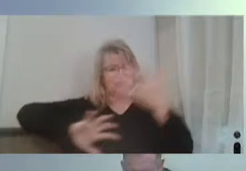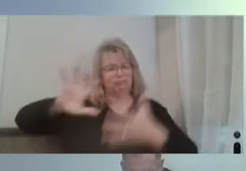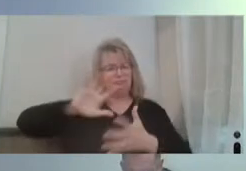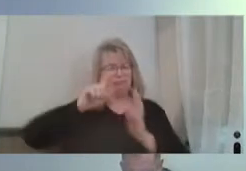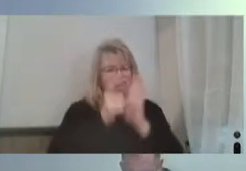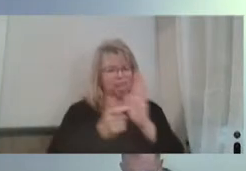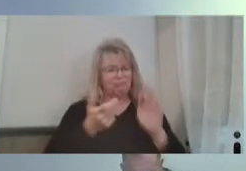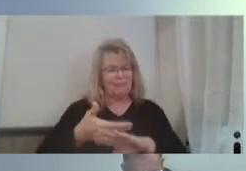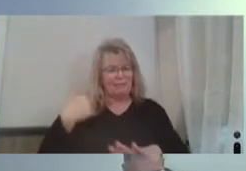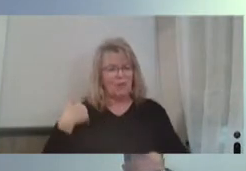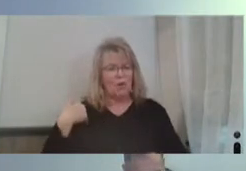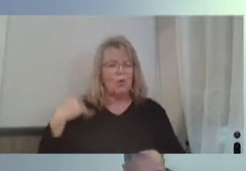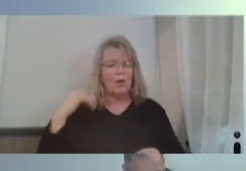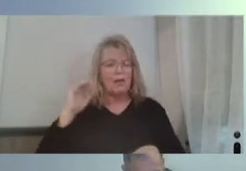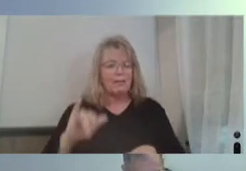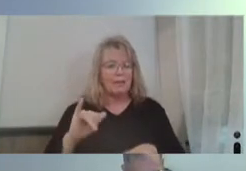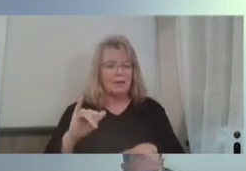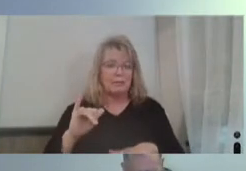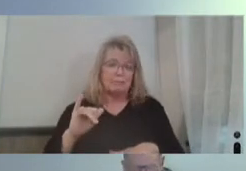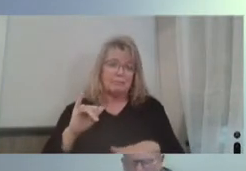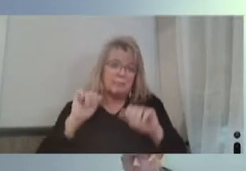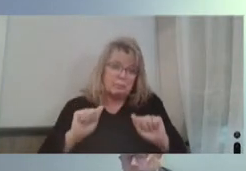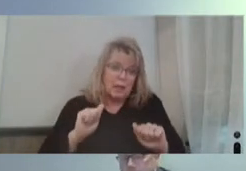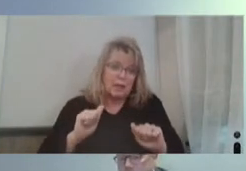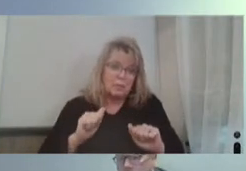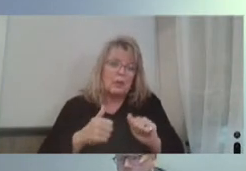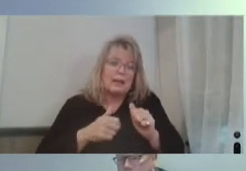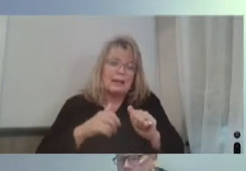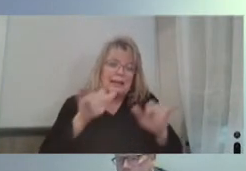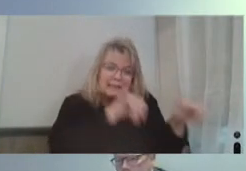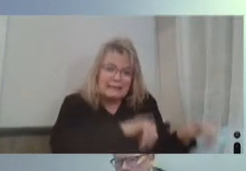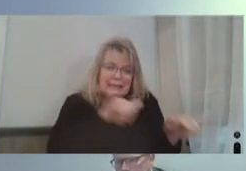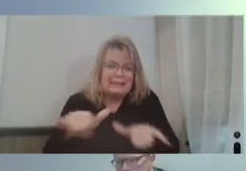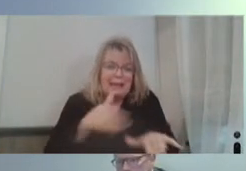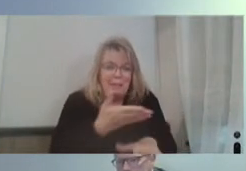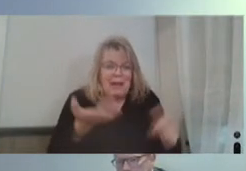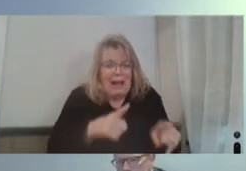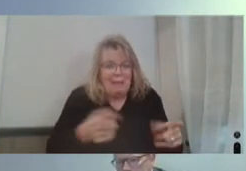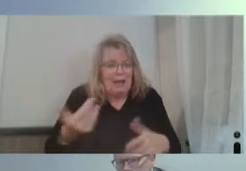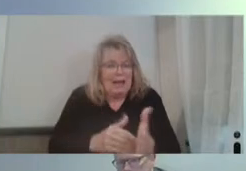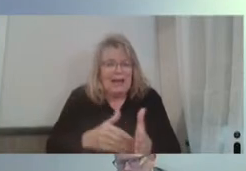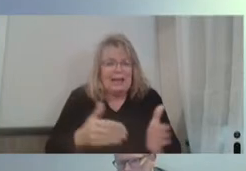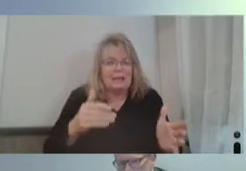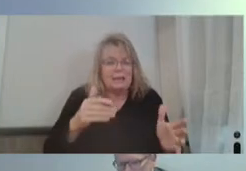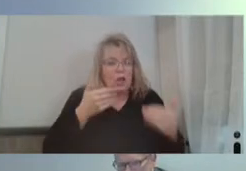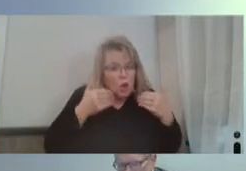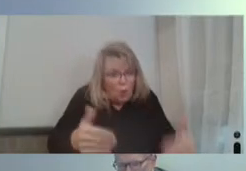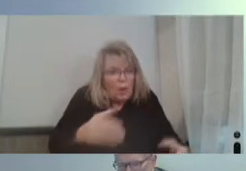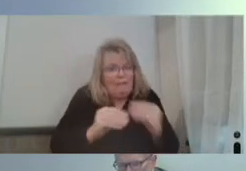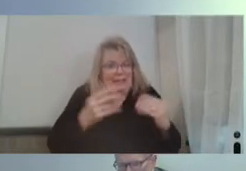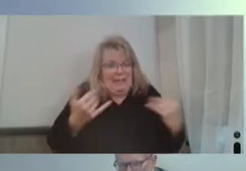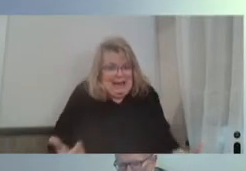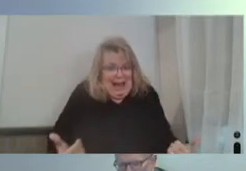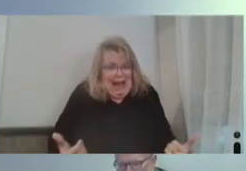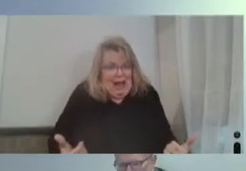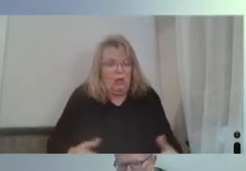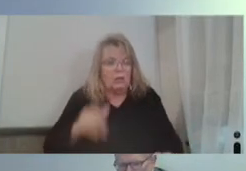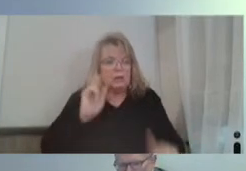following down that same path. That's how these things occur. So let's fix it. Let's fix it correctly now that people seem to be recognizing